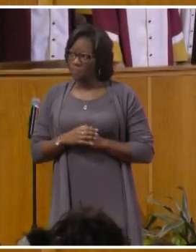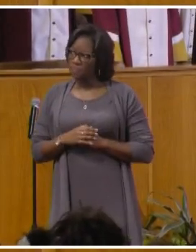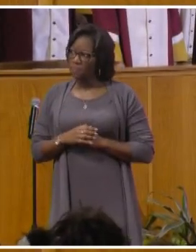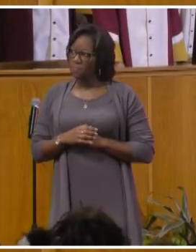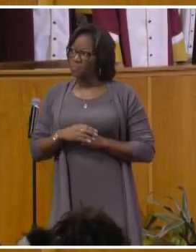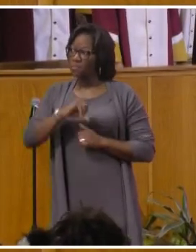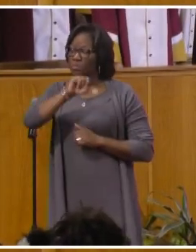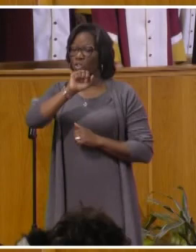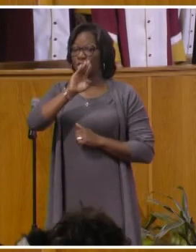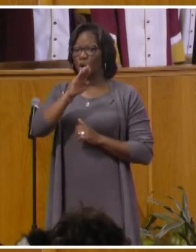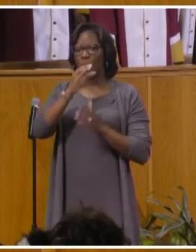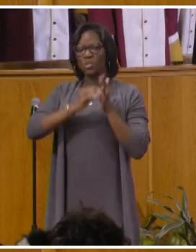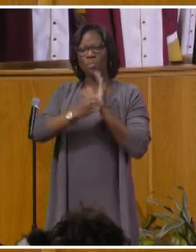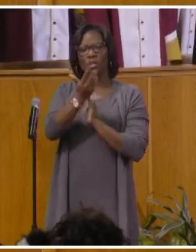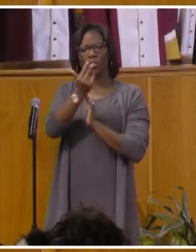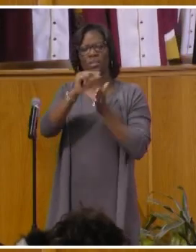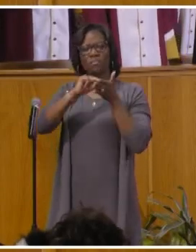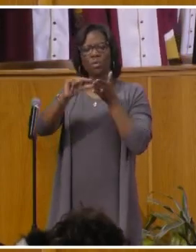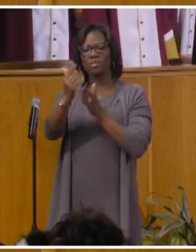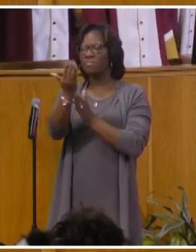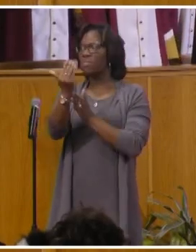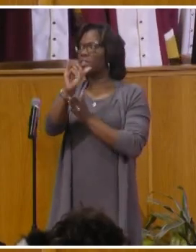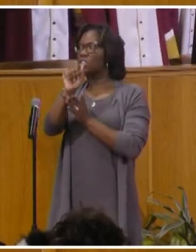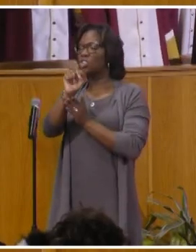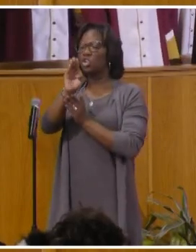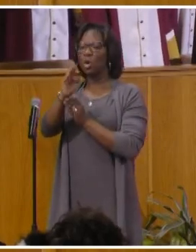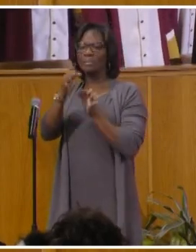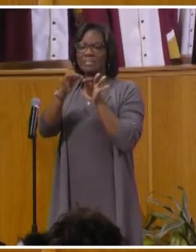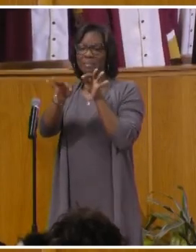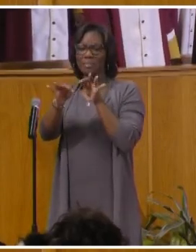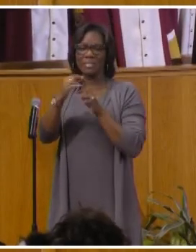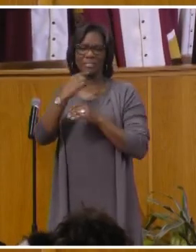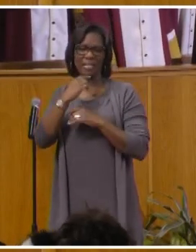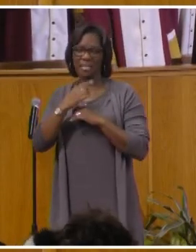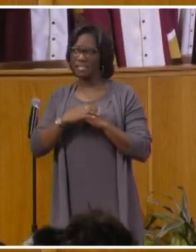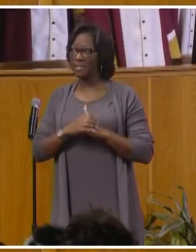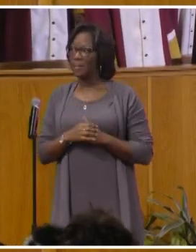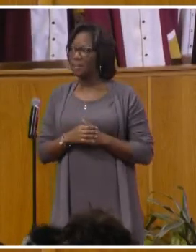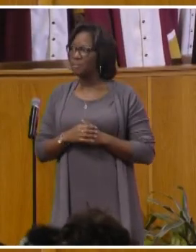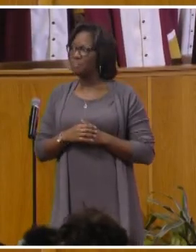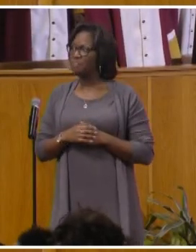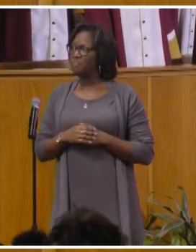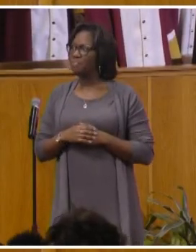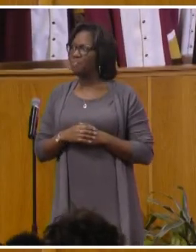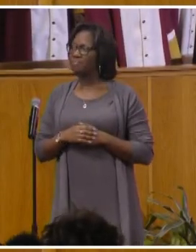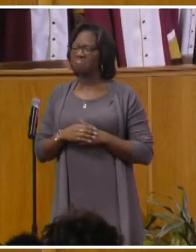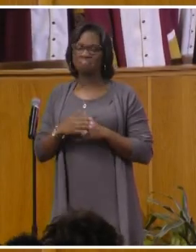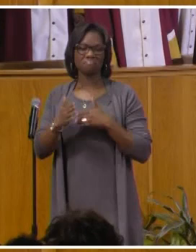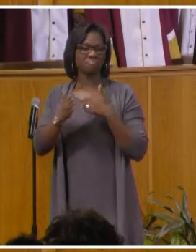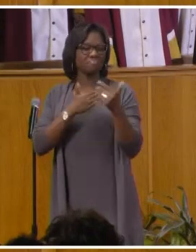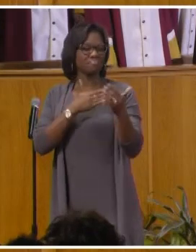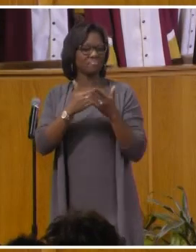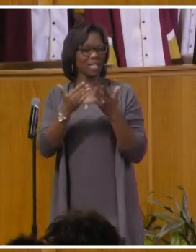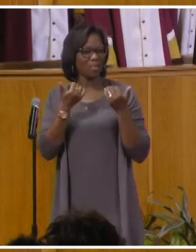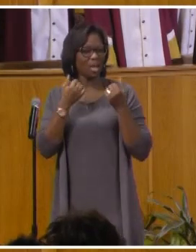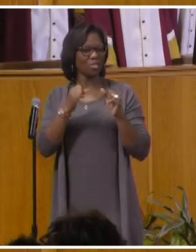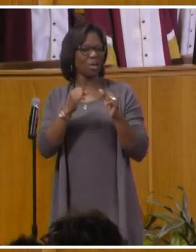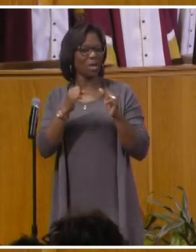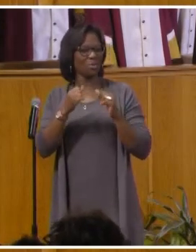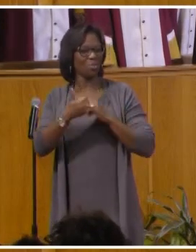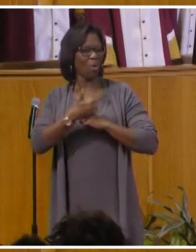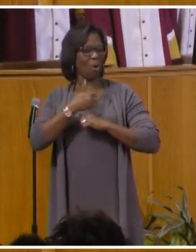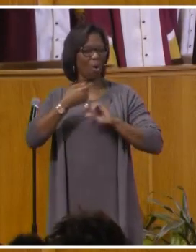In Job chapter 13 and verse 15, Job simply says this: though he slay me,